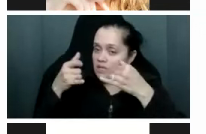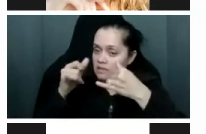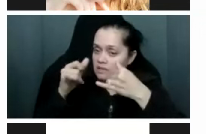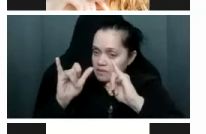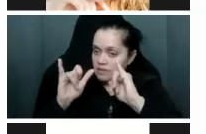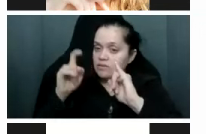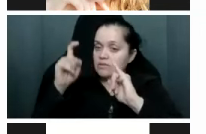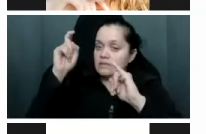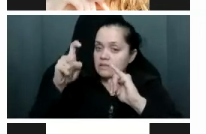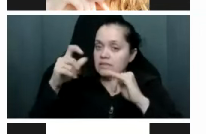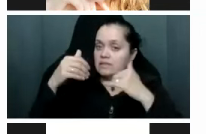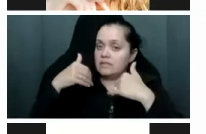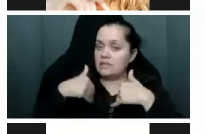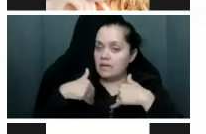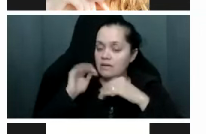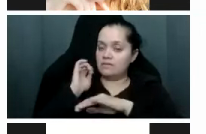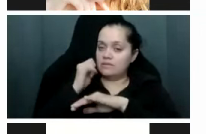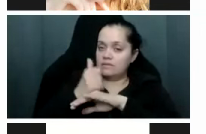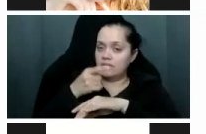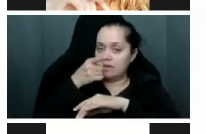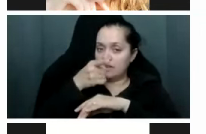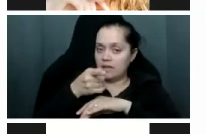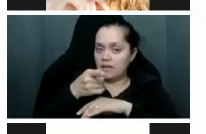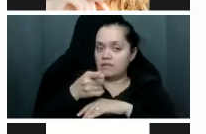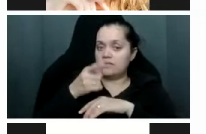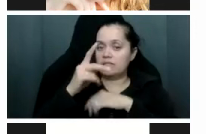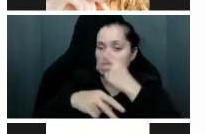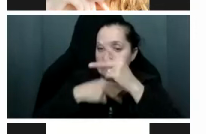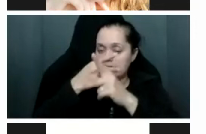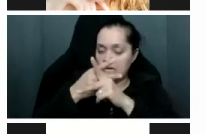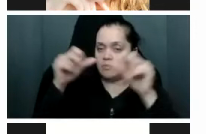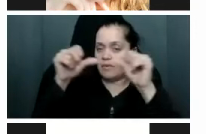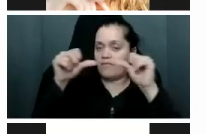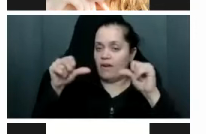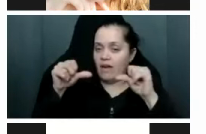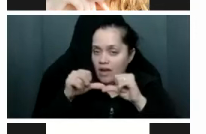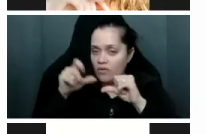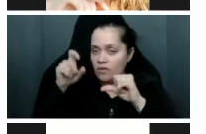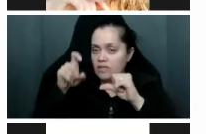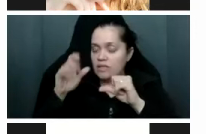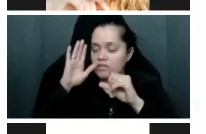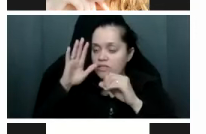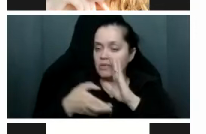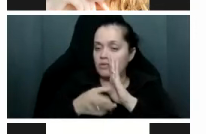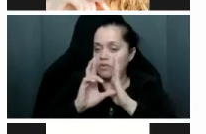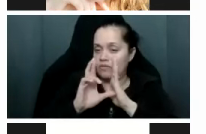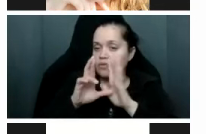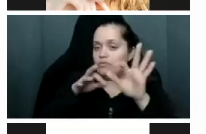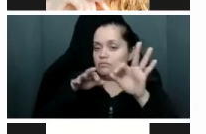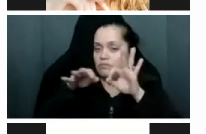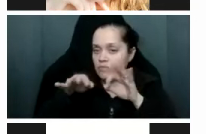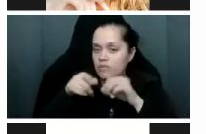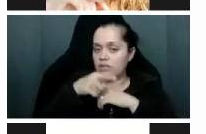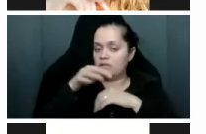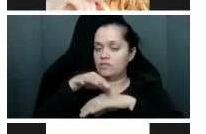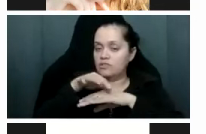needs to be a framework. These are the kind of areas that need to be covered in Geography of the Western